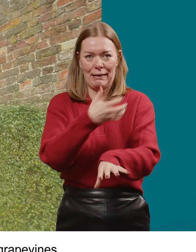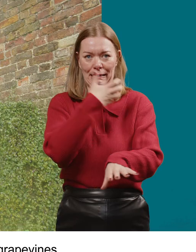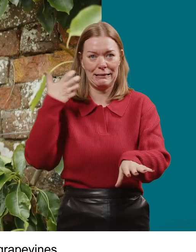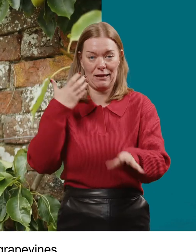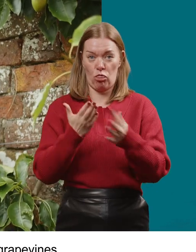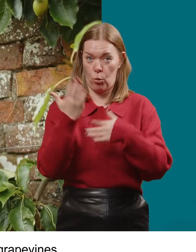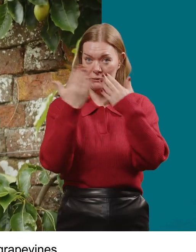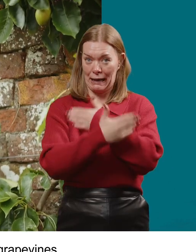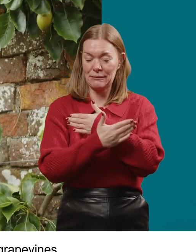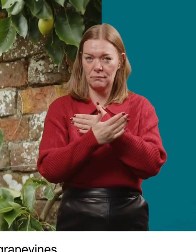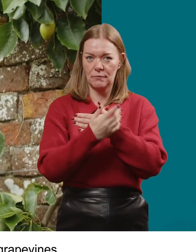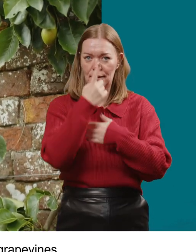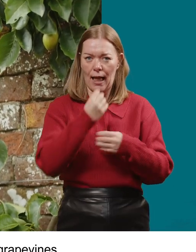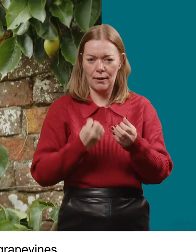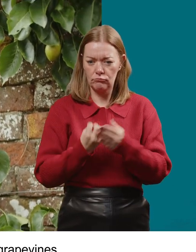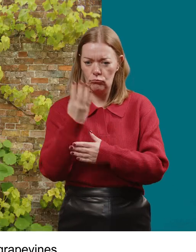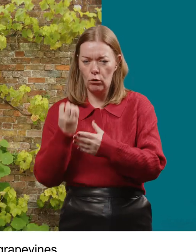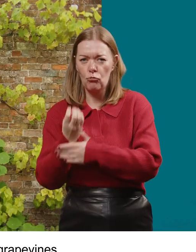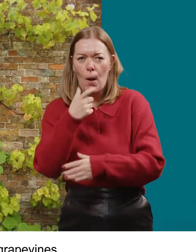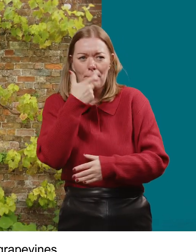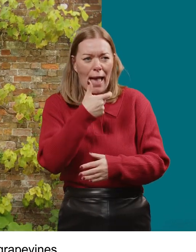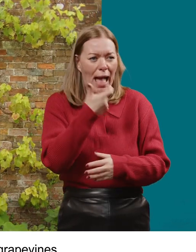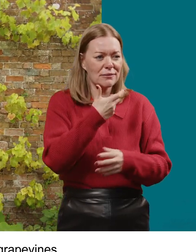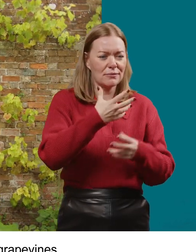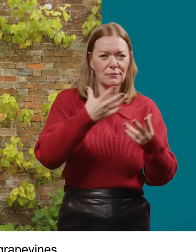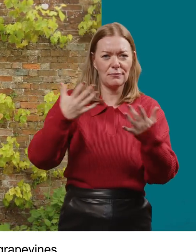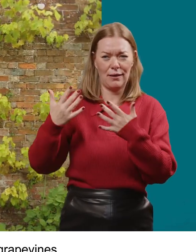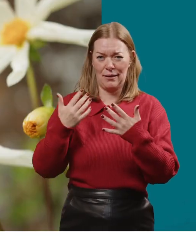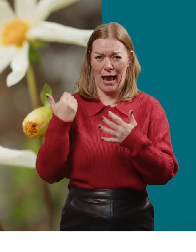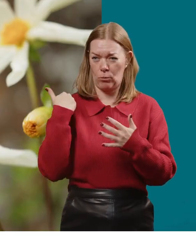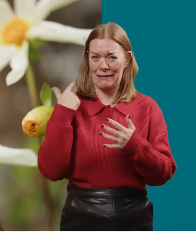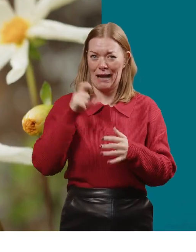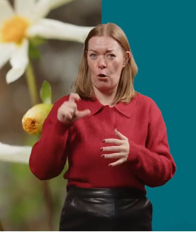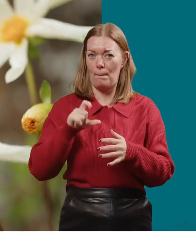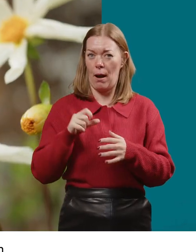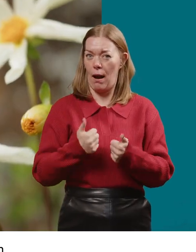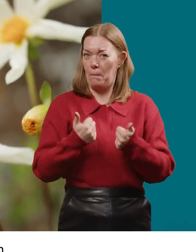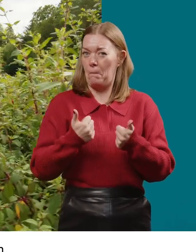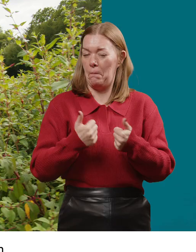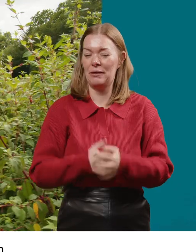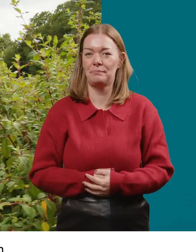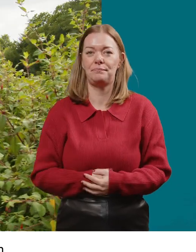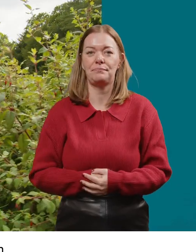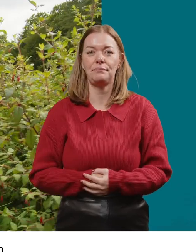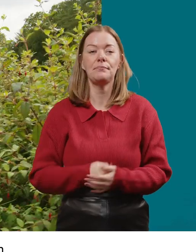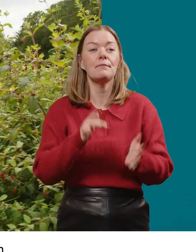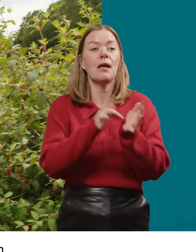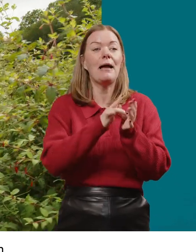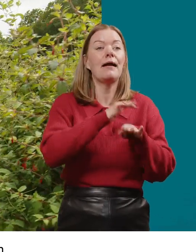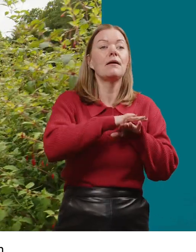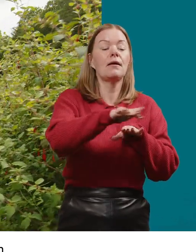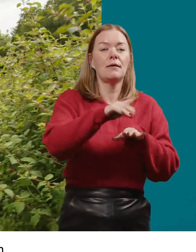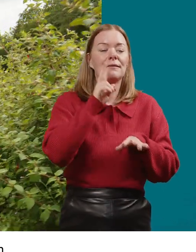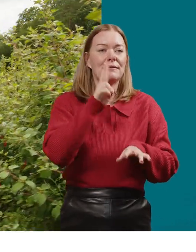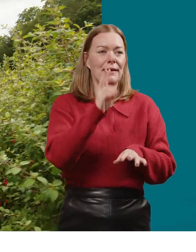radiator overnight, helping pears and grapevines to grow outside in Cumbria. From the main lawn, we can see down into